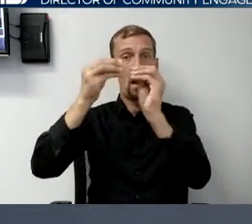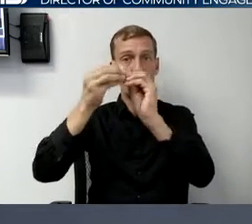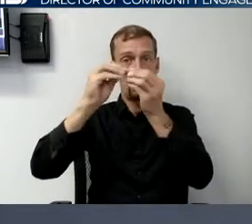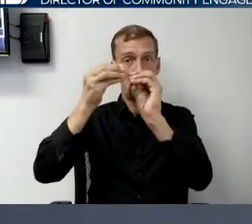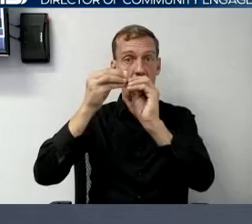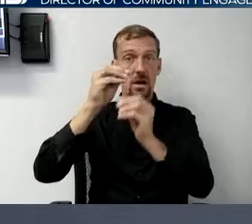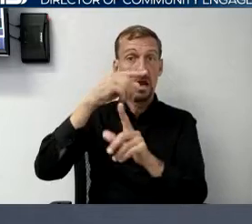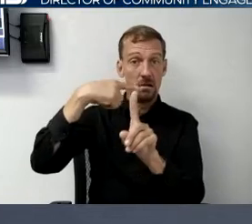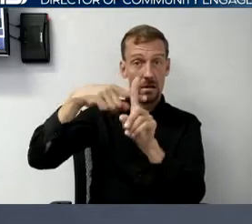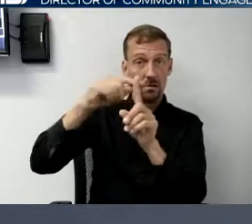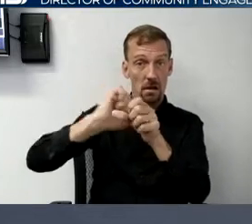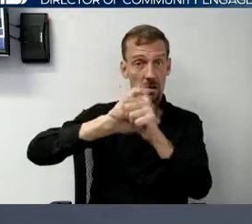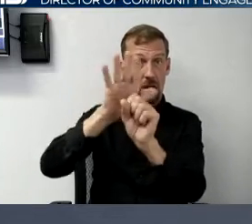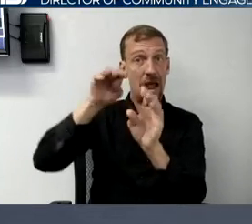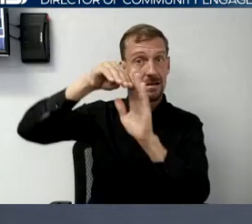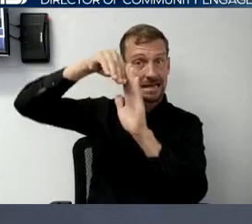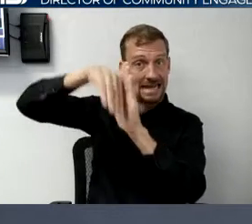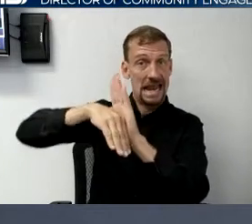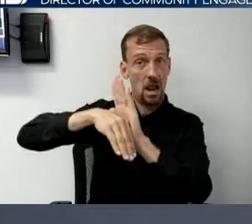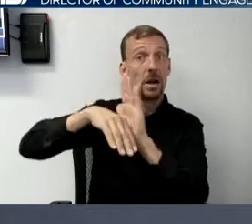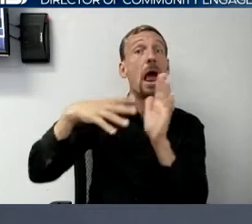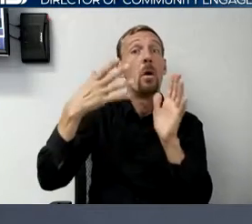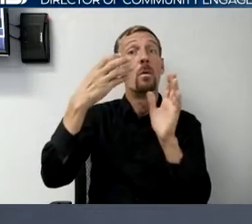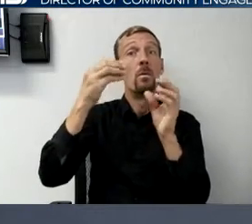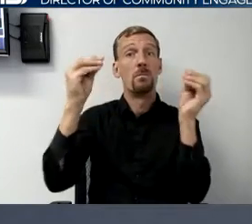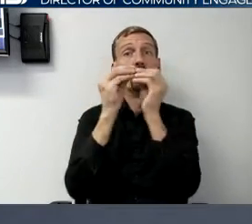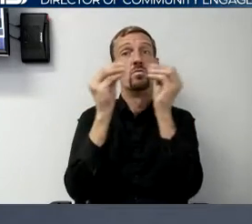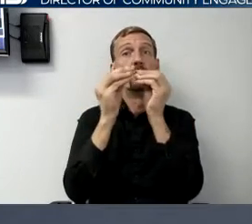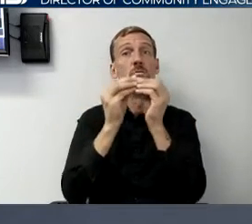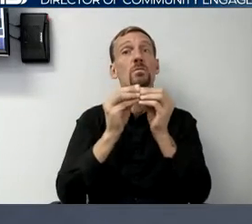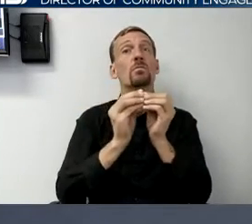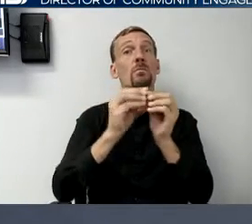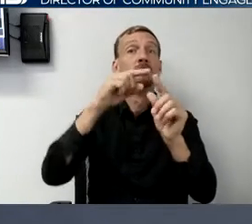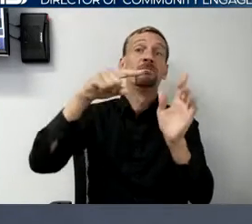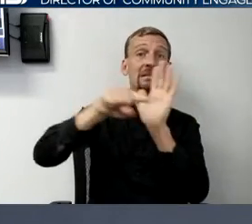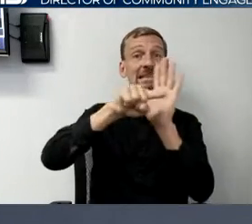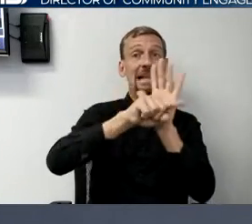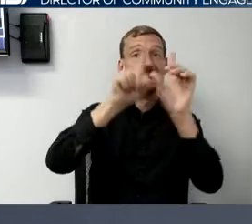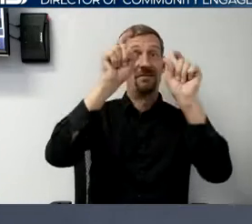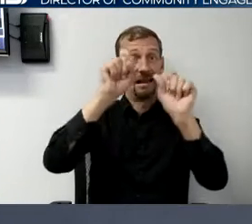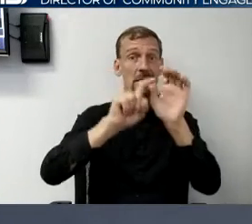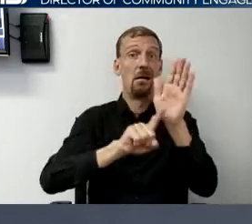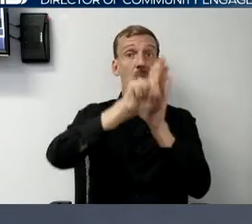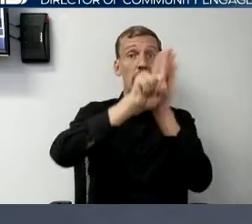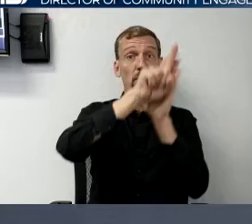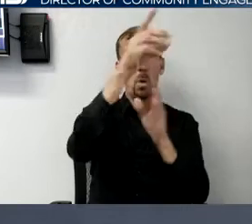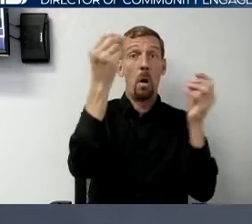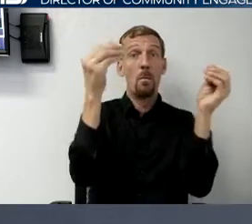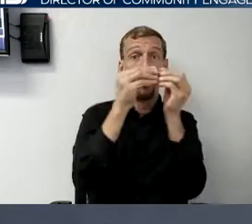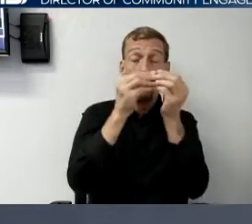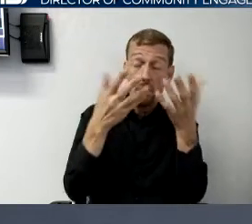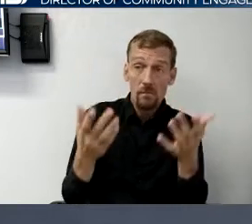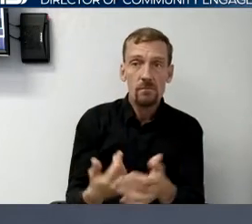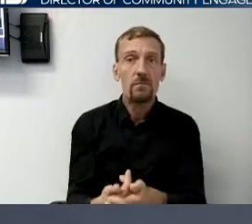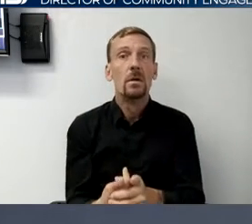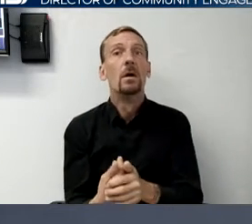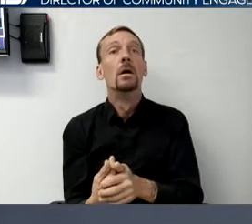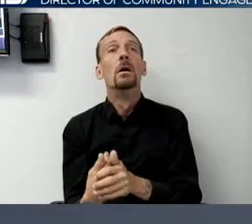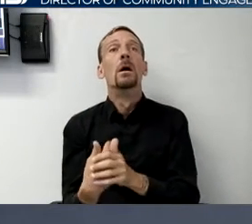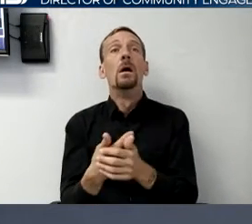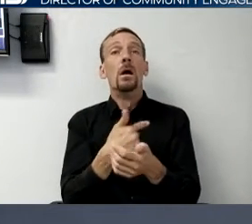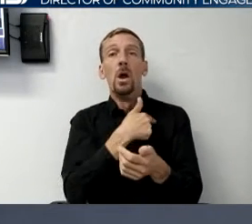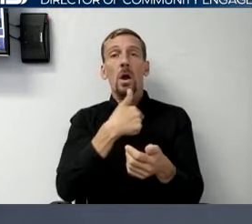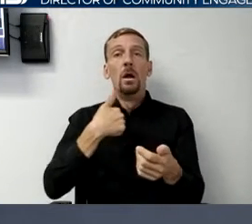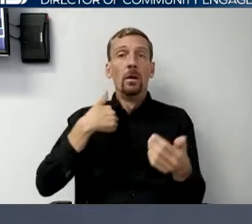cases decline, and we'd like to do far more testing. Now, we do have